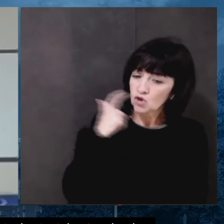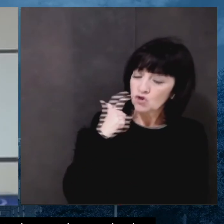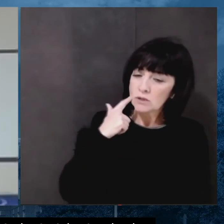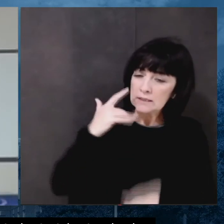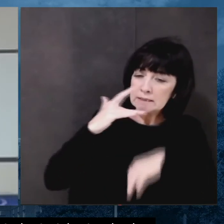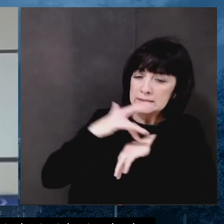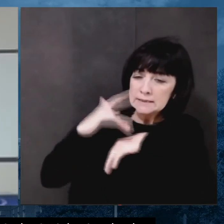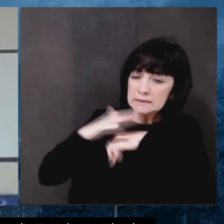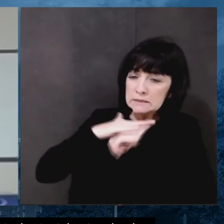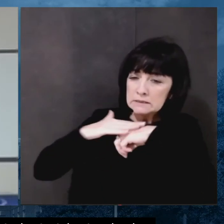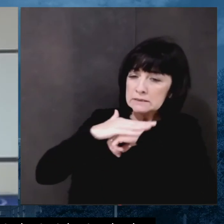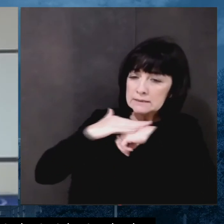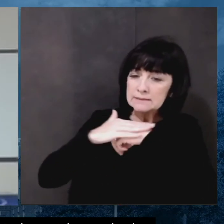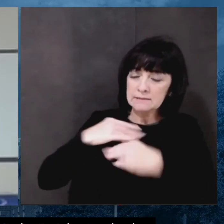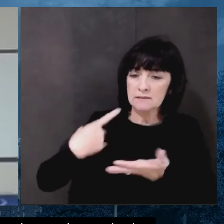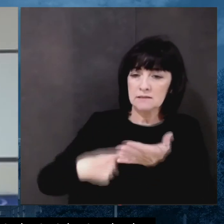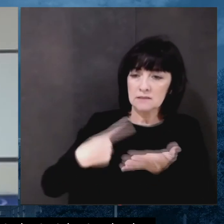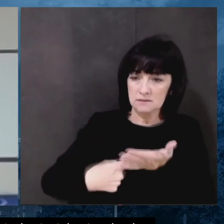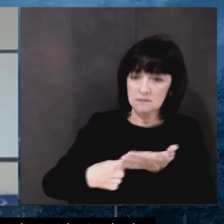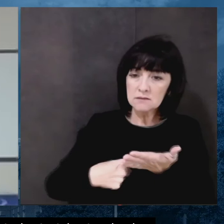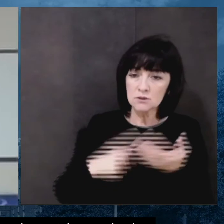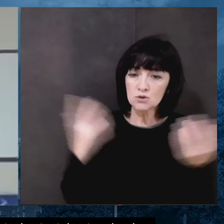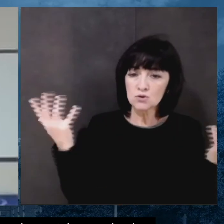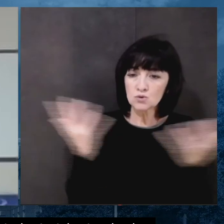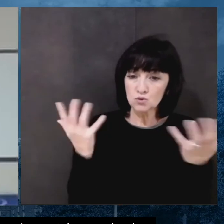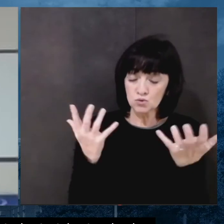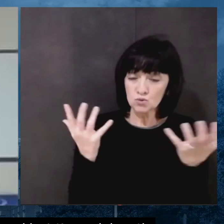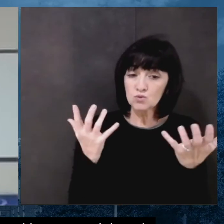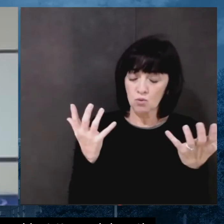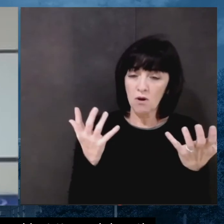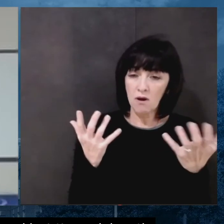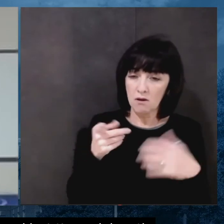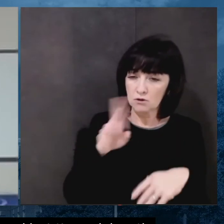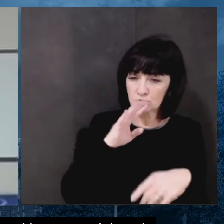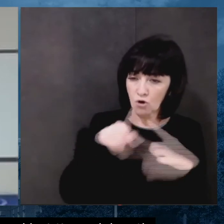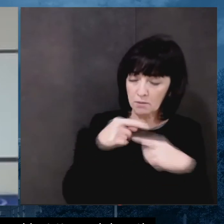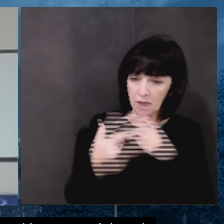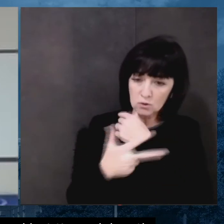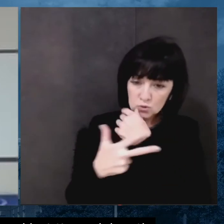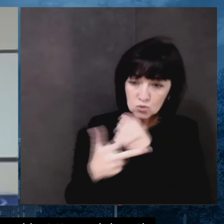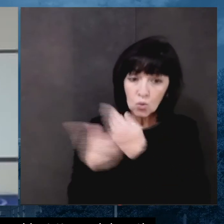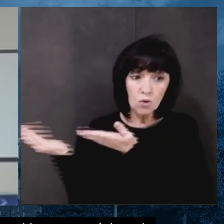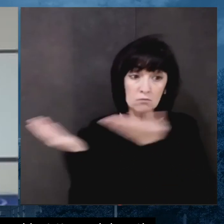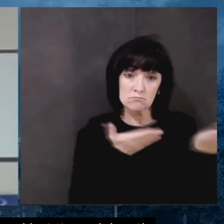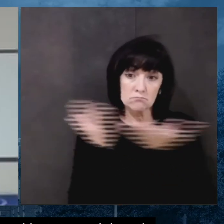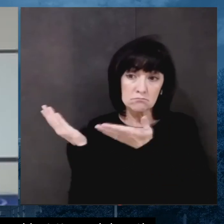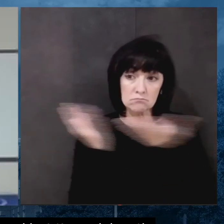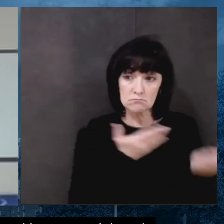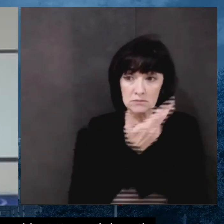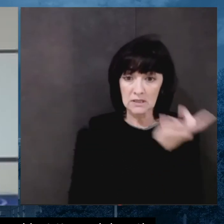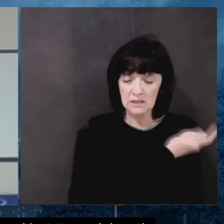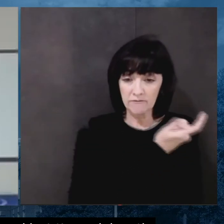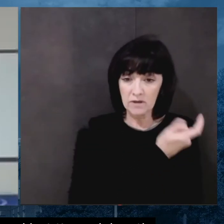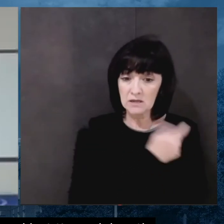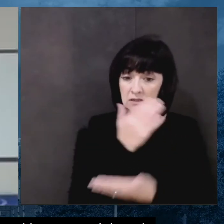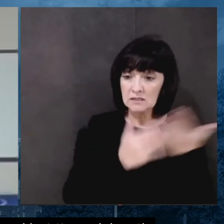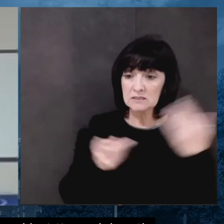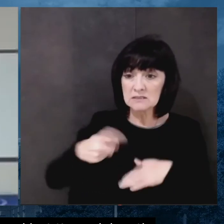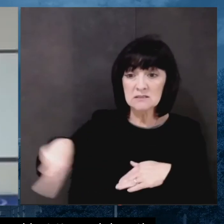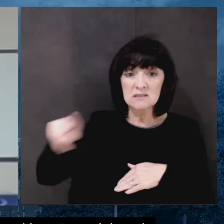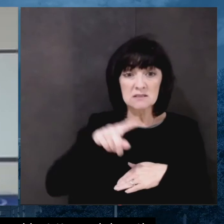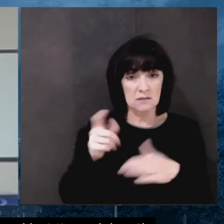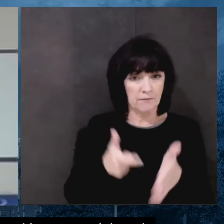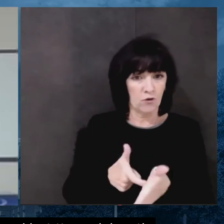state and healthcare systems have the necessary resources to store and transport the vaccines at this point? Some of them require sub-zero